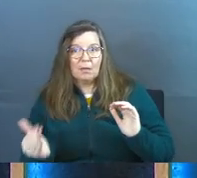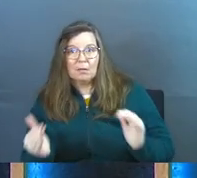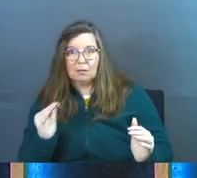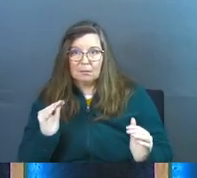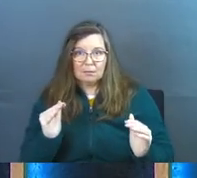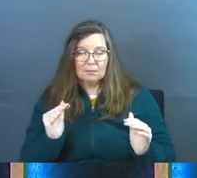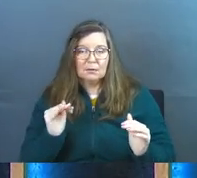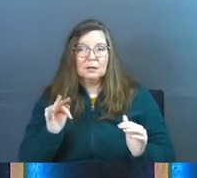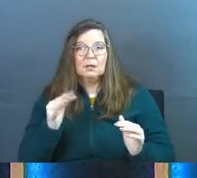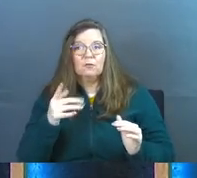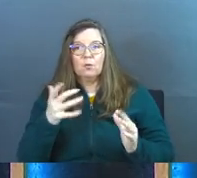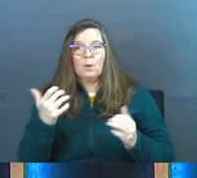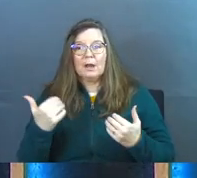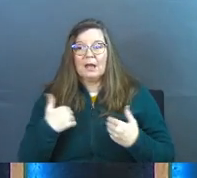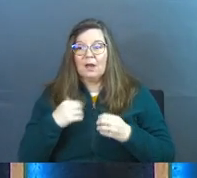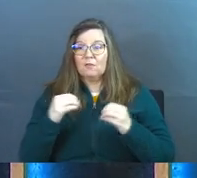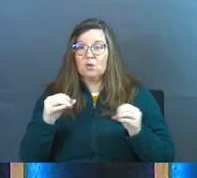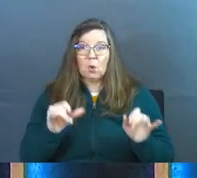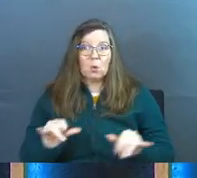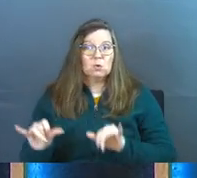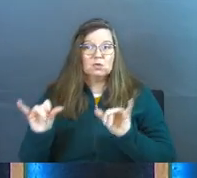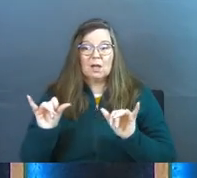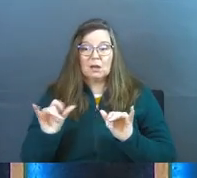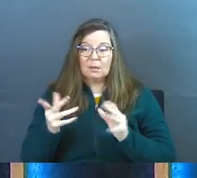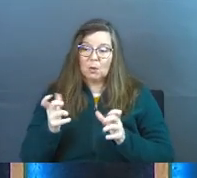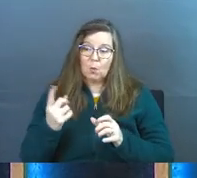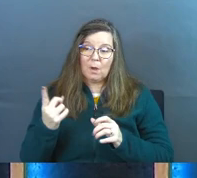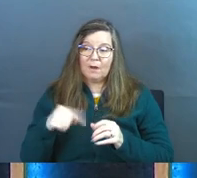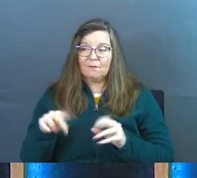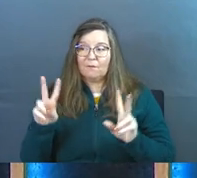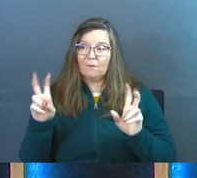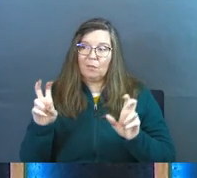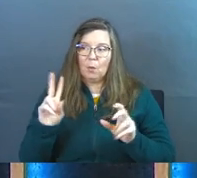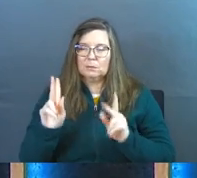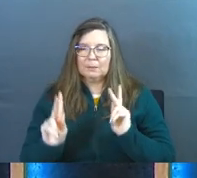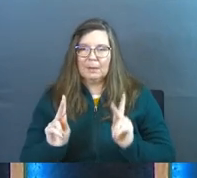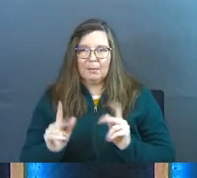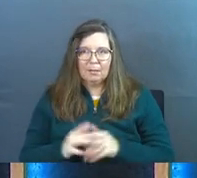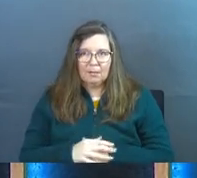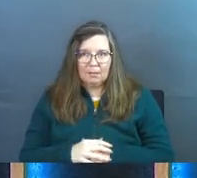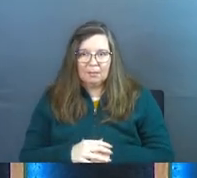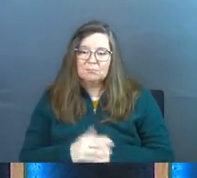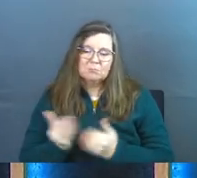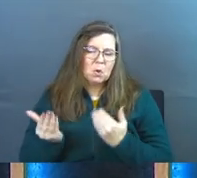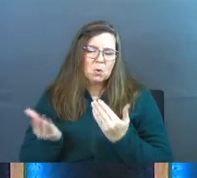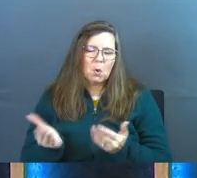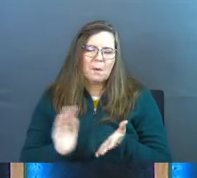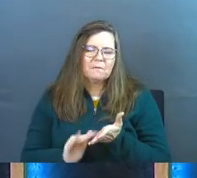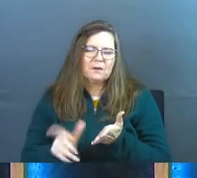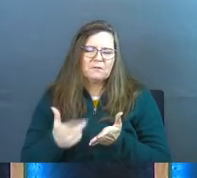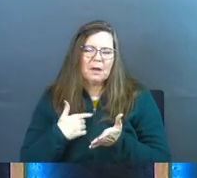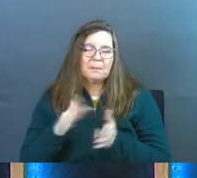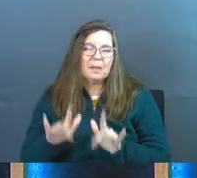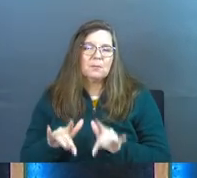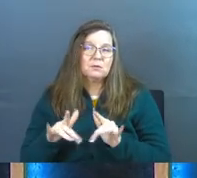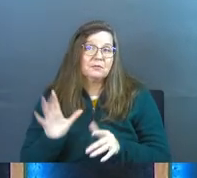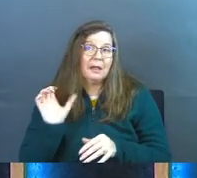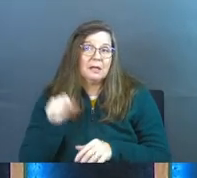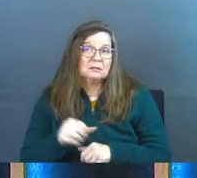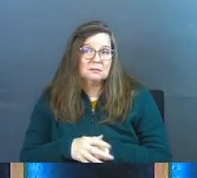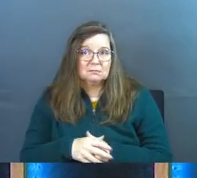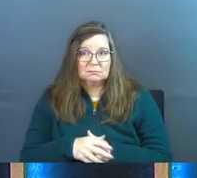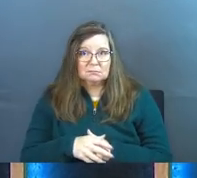compromising, If you want to have no standards, Jesus, and be one of those people, then go ahead and forgive her and be merciful, I